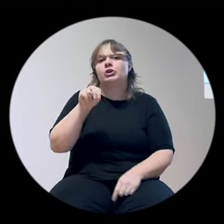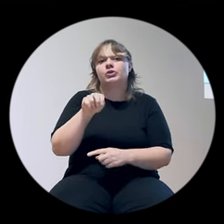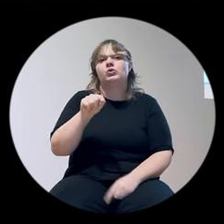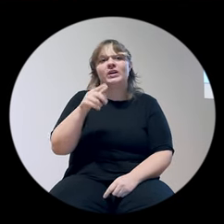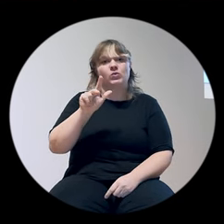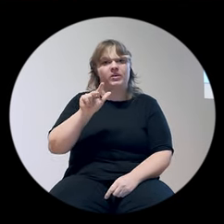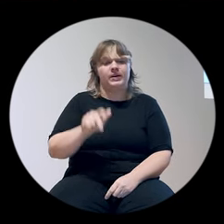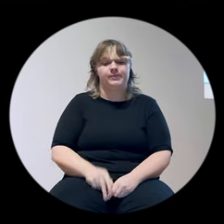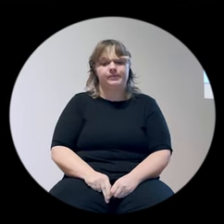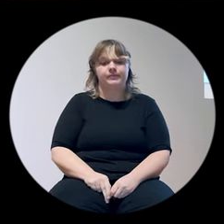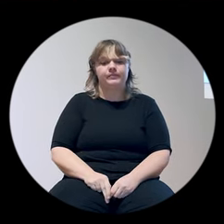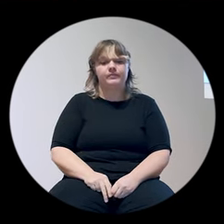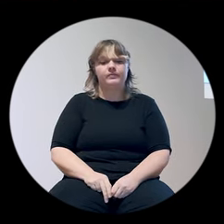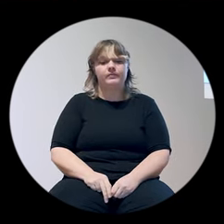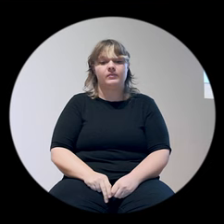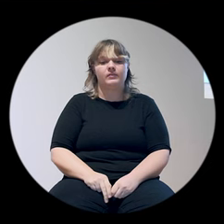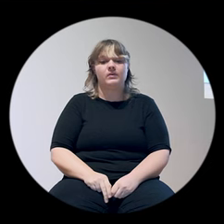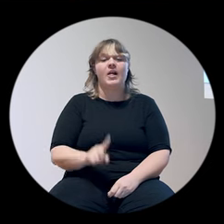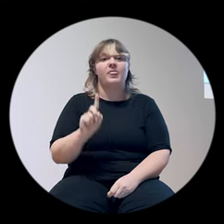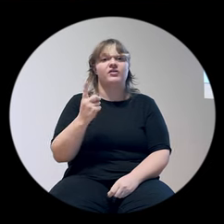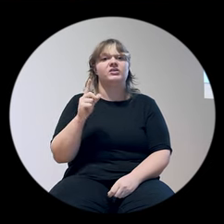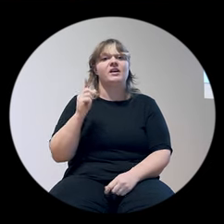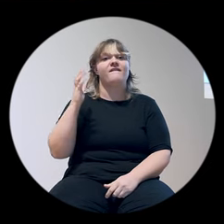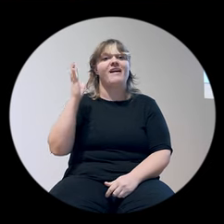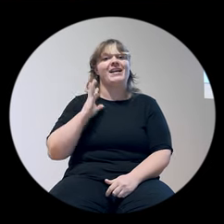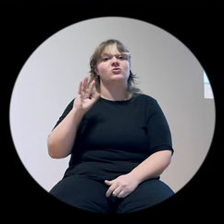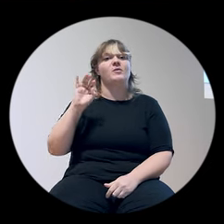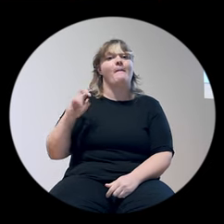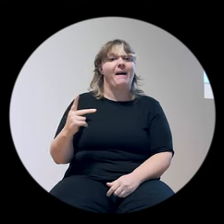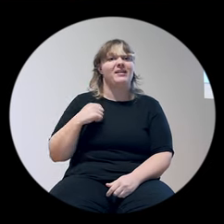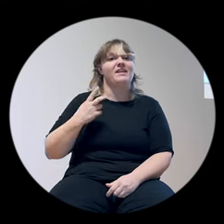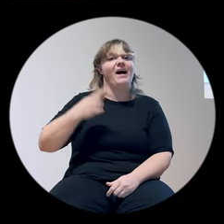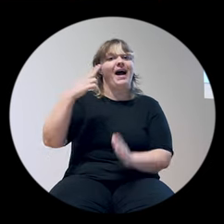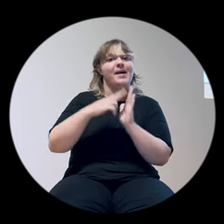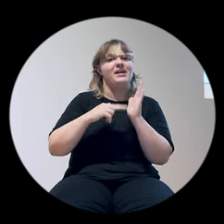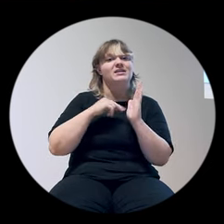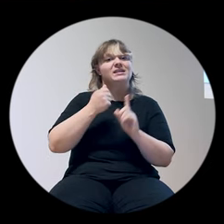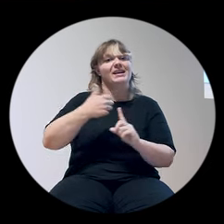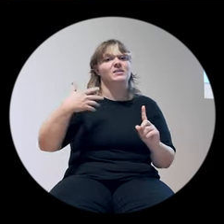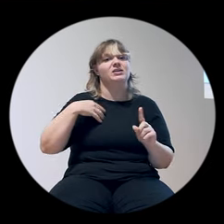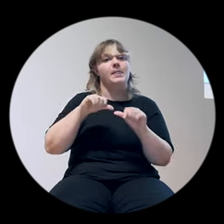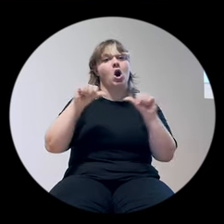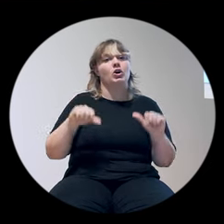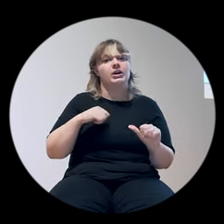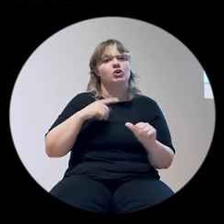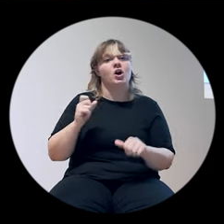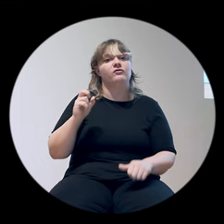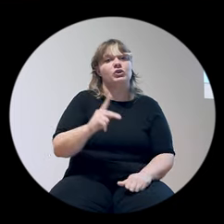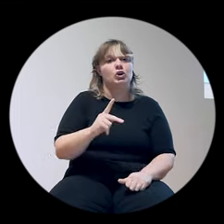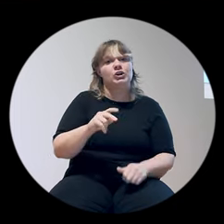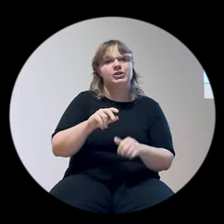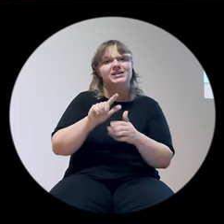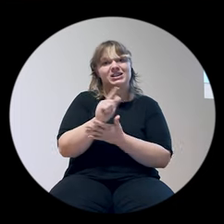2023. The first of ancestral mapping series of hide paintings expanding on the Architecture of Return series. It's a